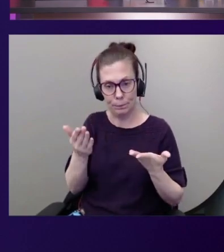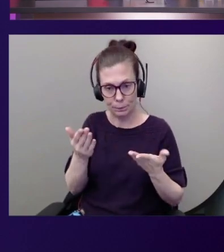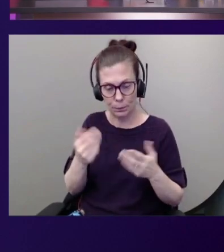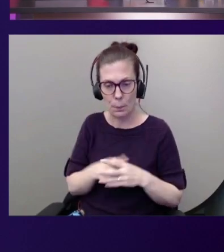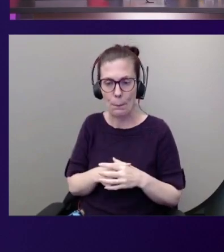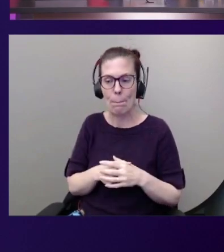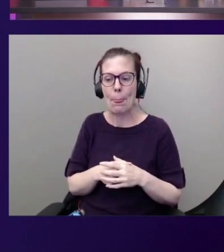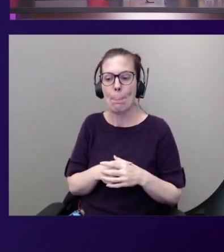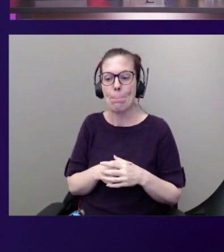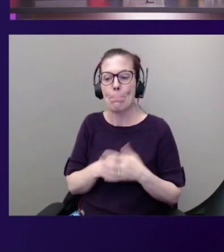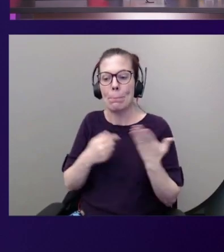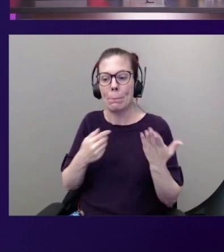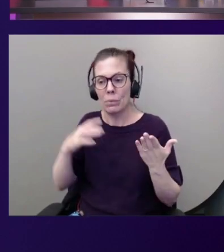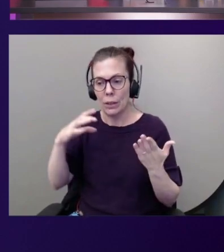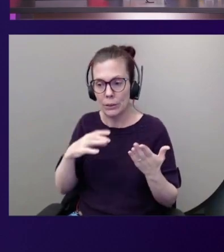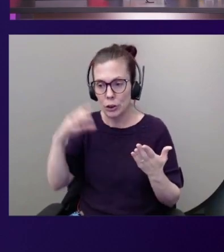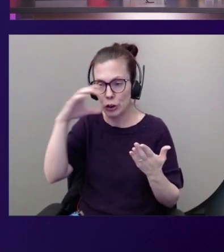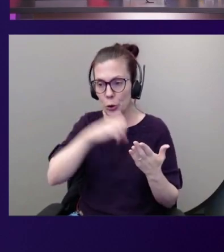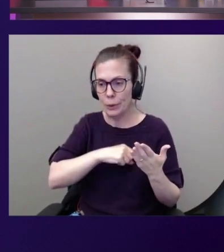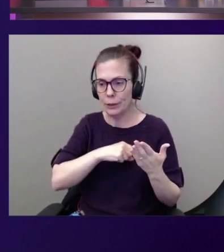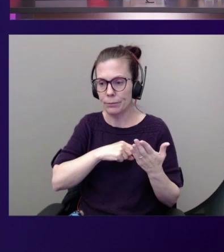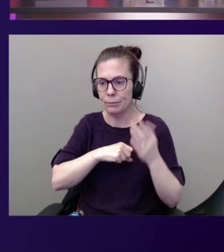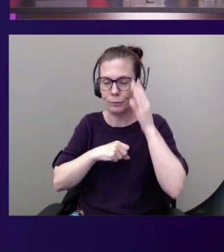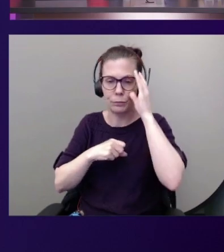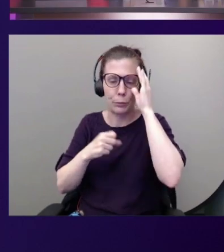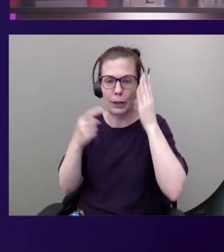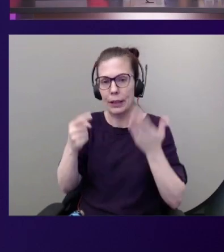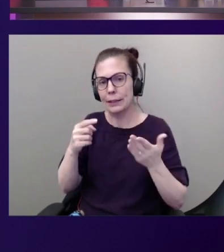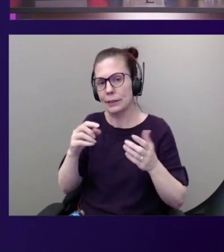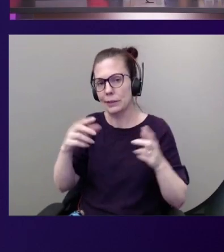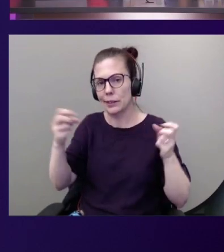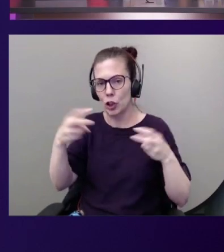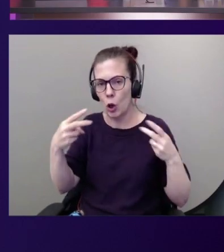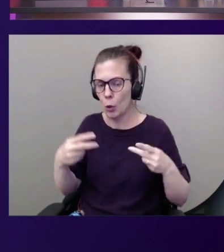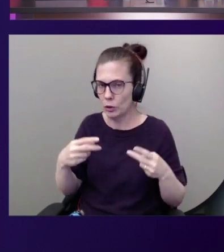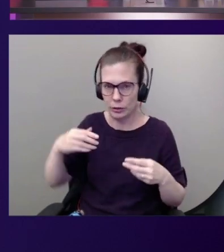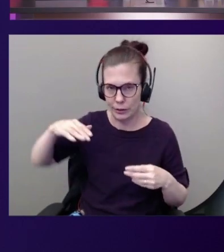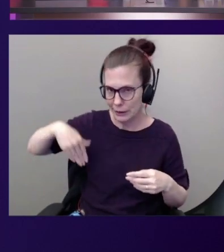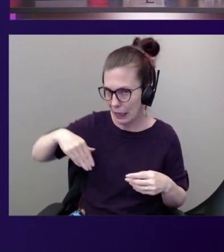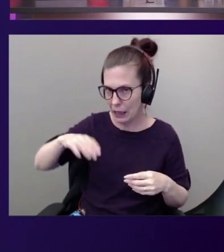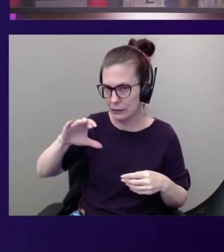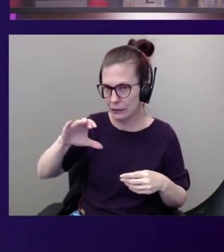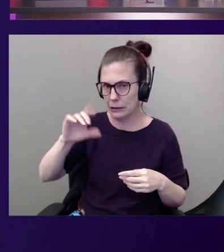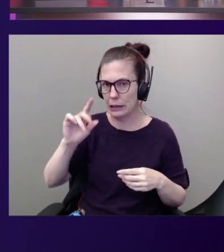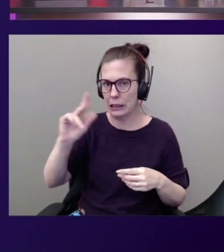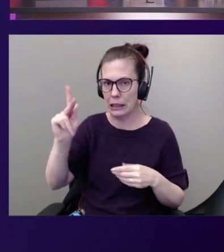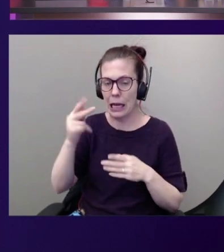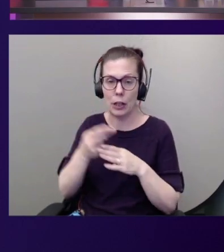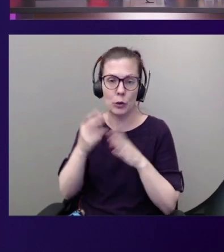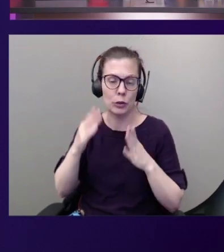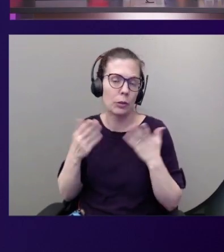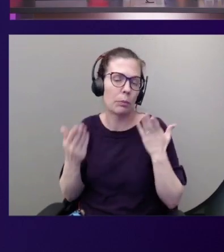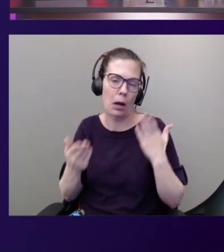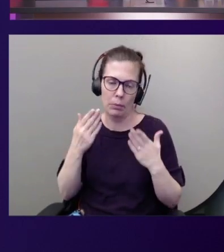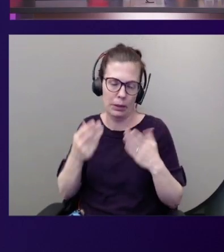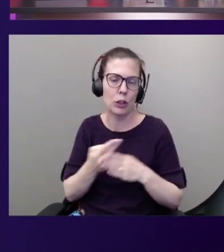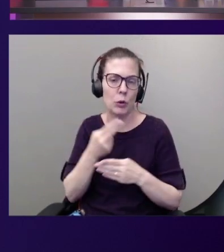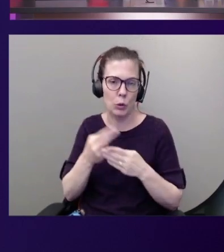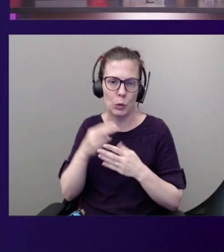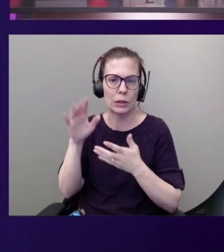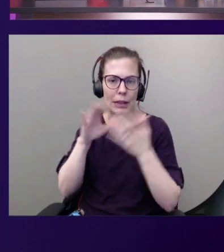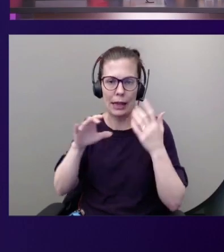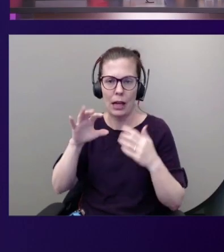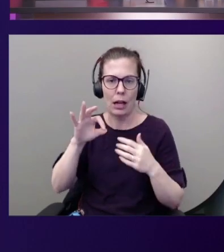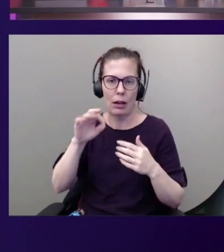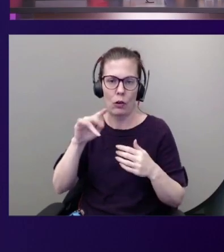So assuming that you want to provision this with code, and assuming that you're not yet a CDK user, you'd likely use CloudFormation, a template,